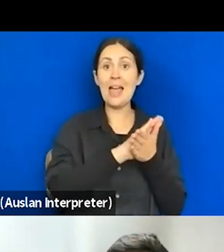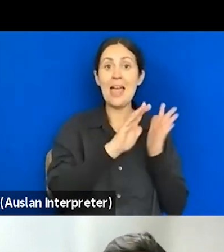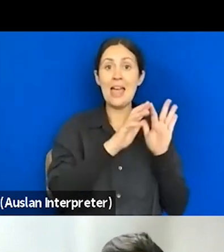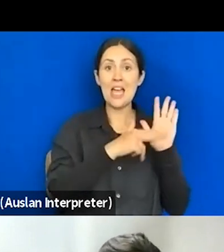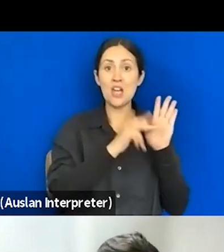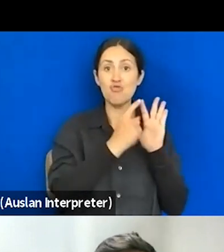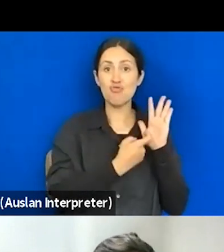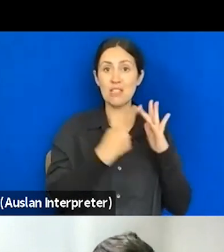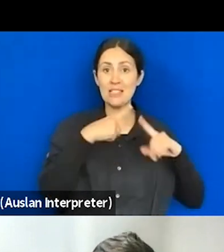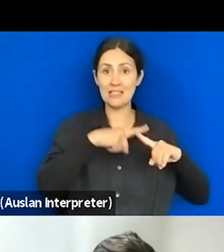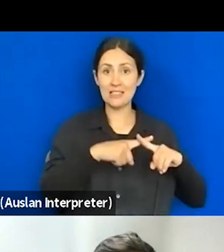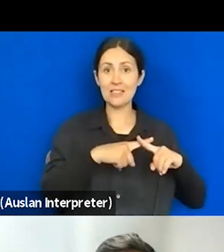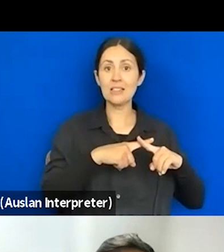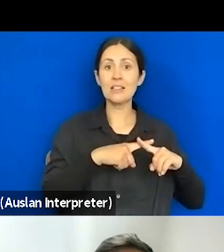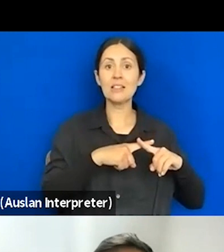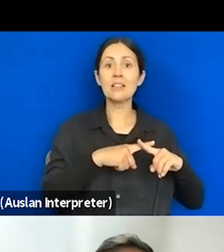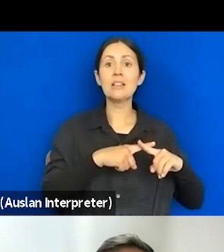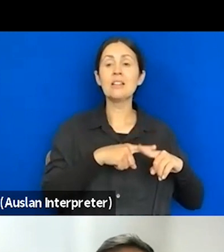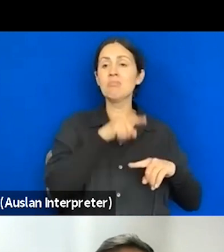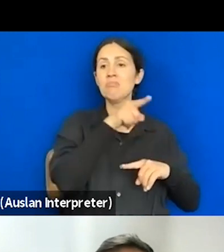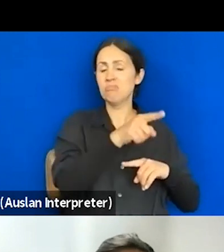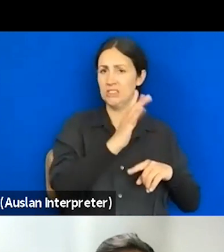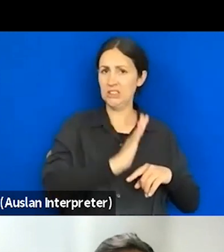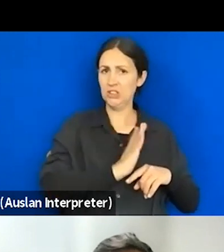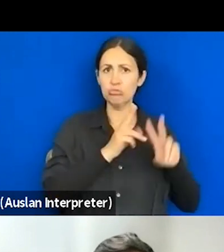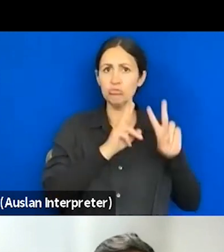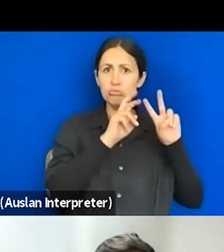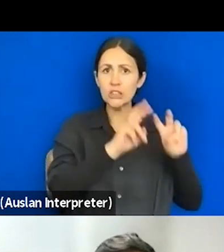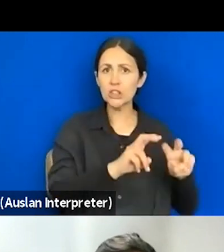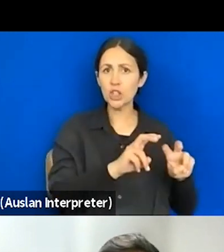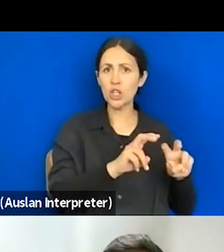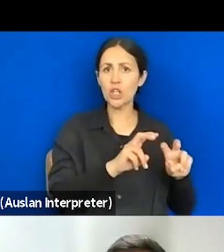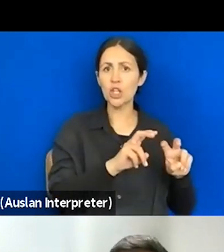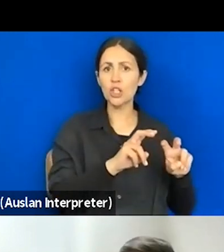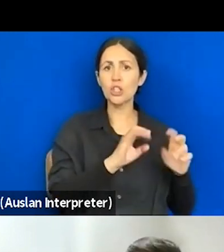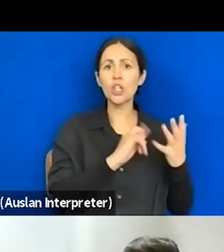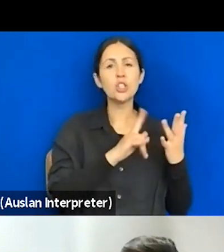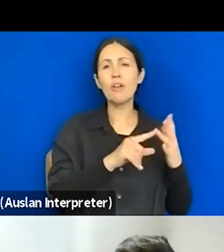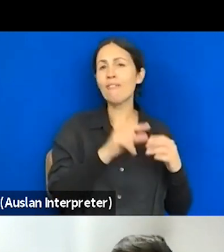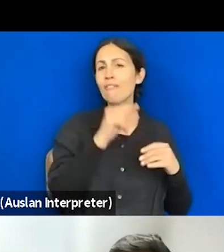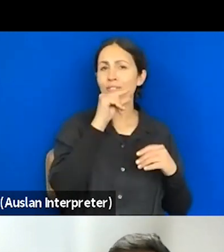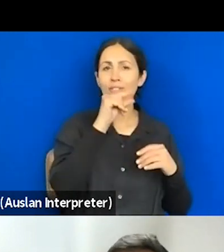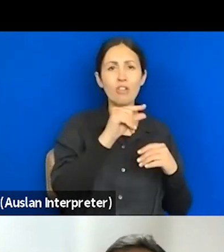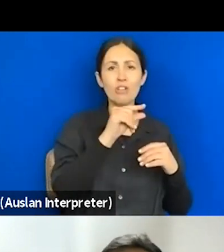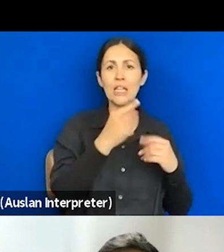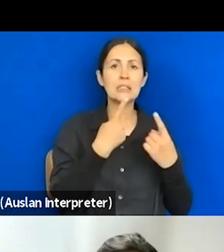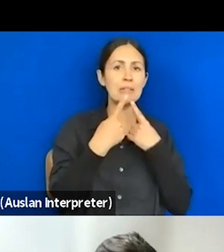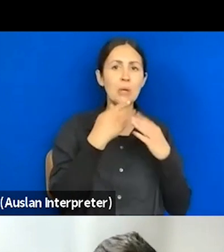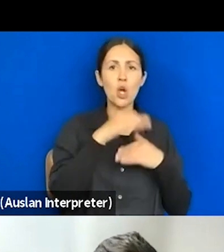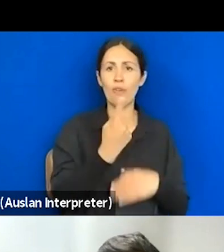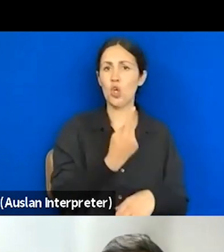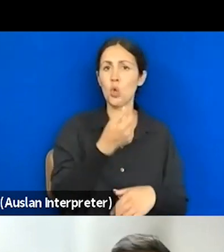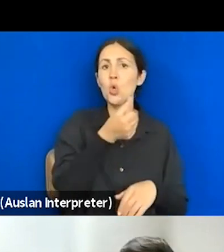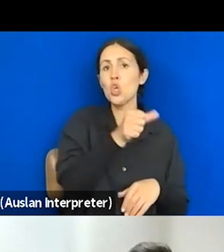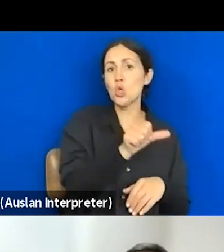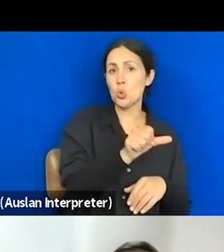there's very little expectancy effects that come with the psilocybin, very little personal use. which makes it